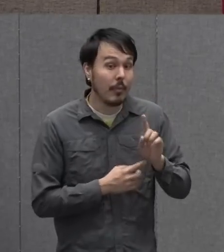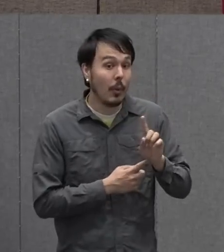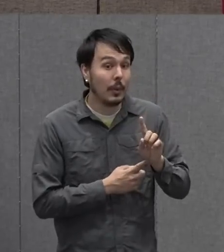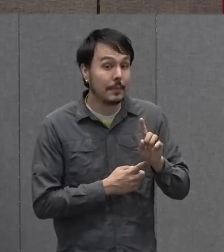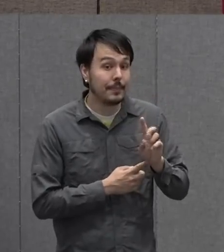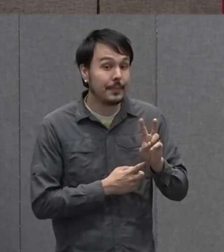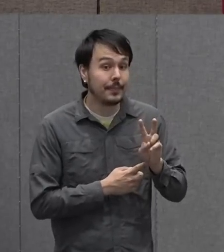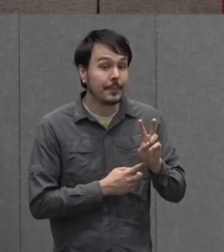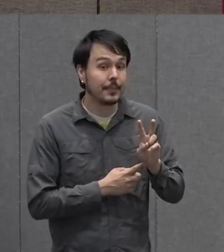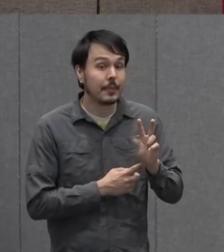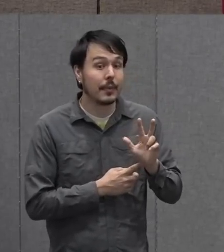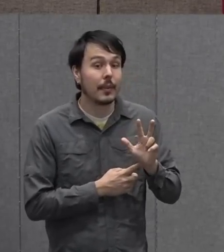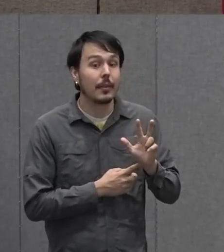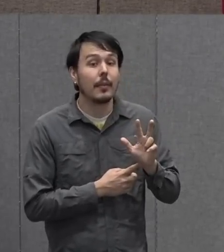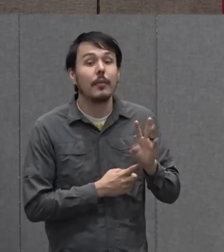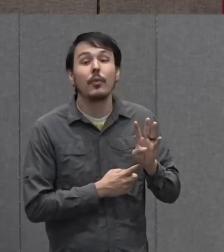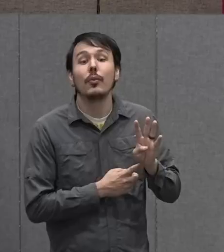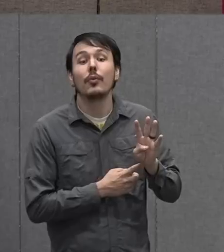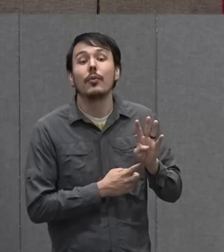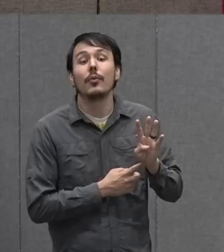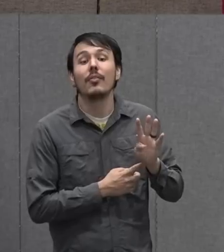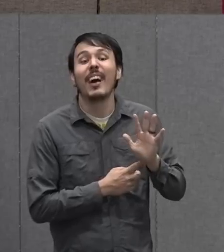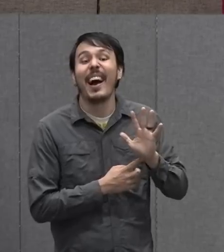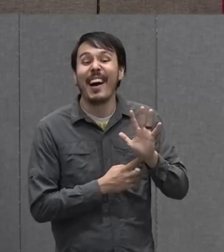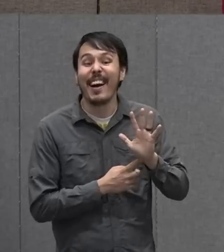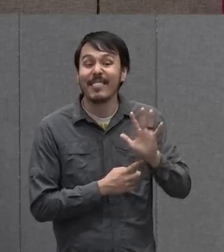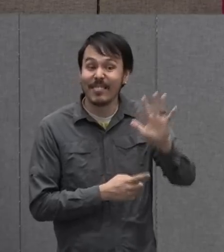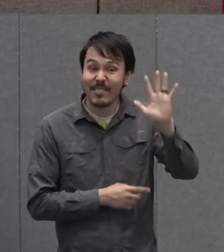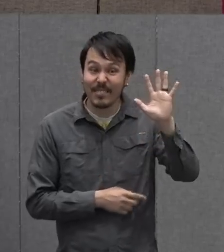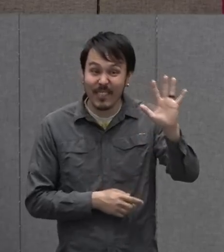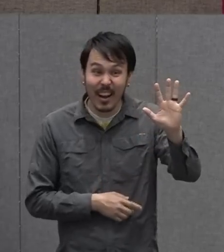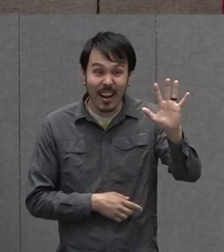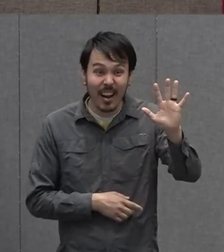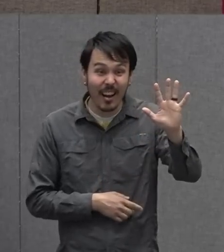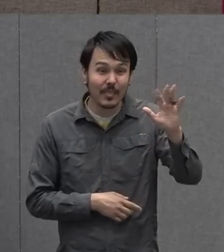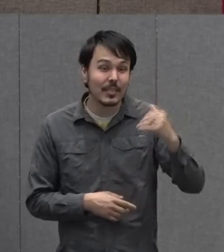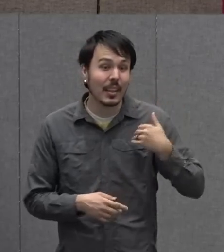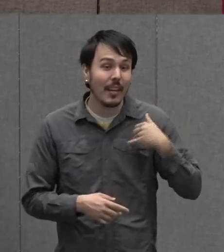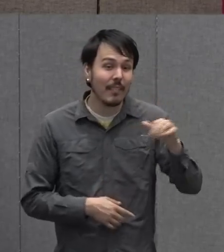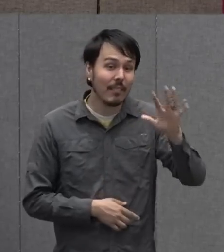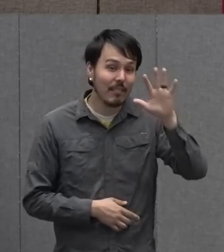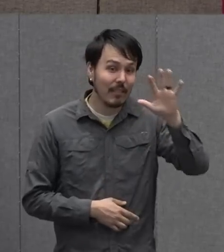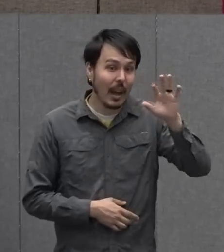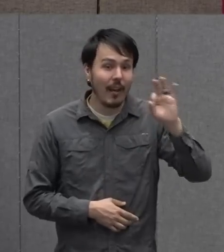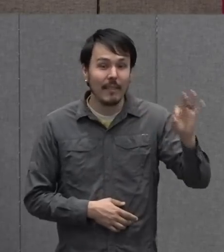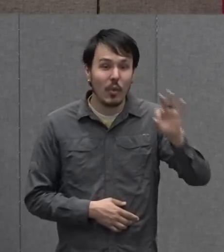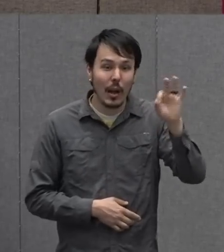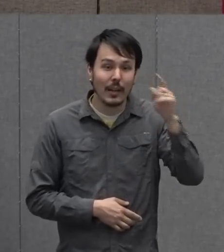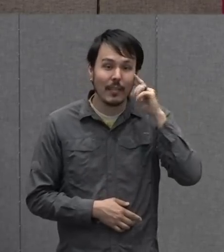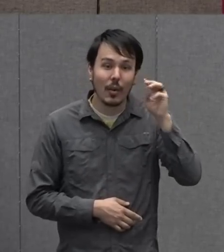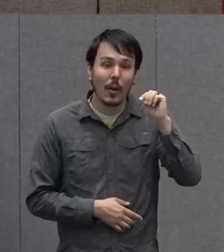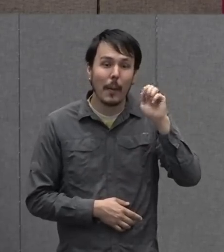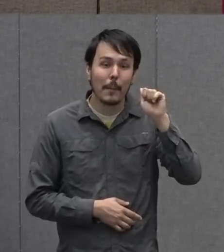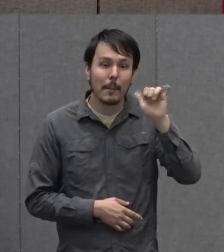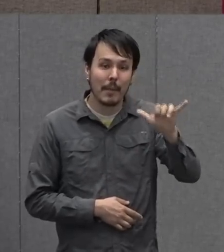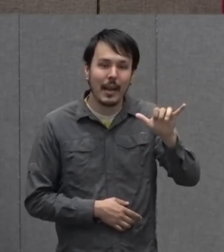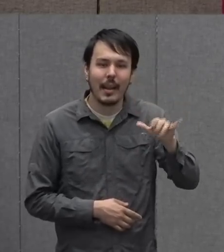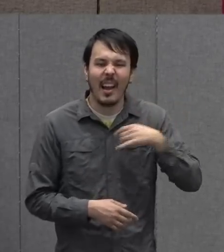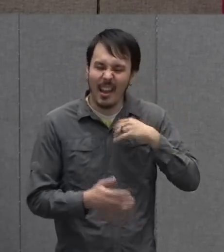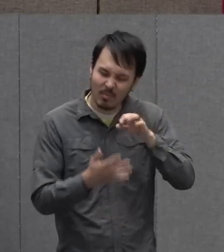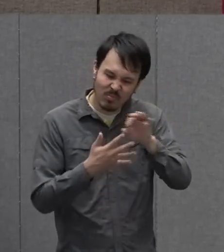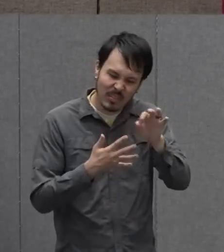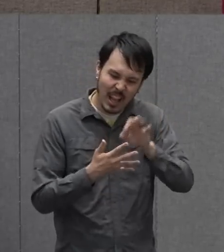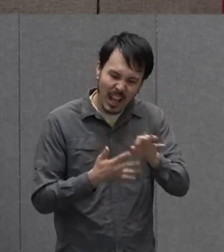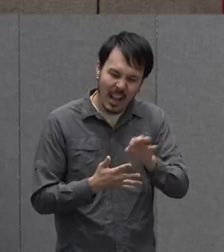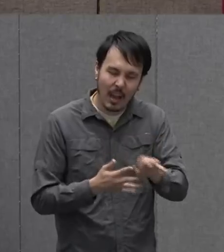1, 2, 3, 4, 5. There are 5 Fridays in May. I count each of the rectangles